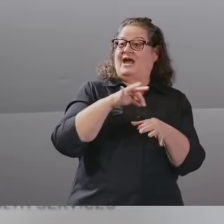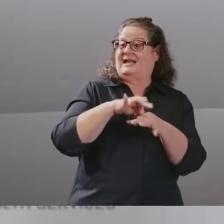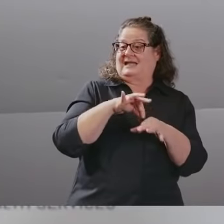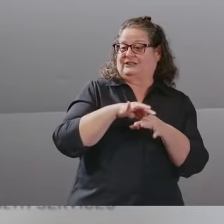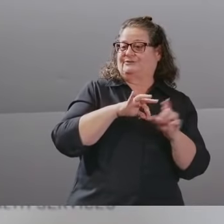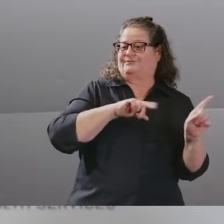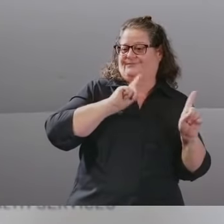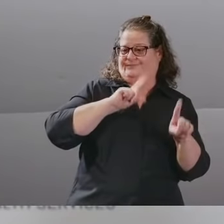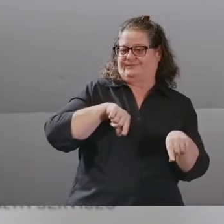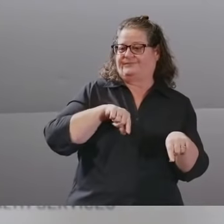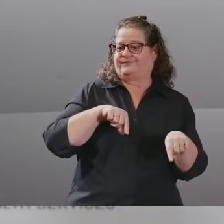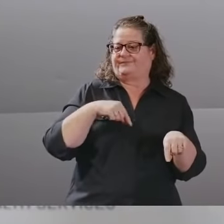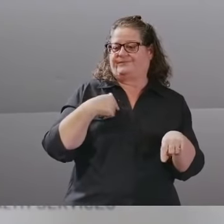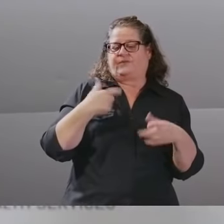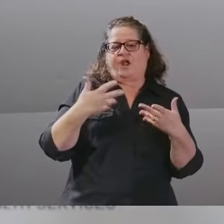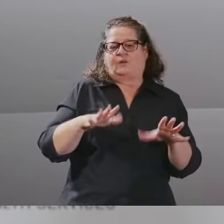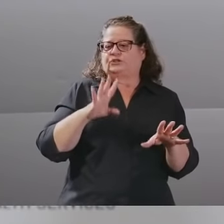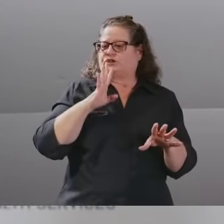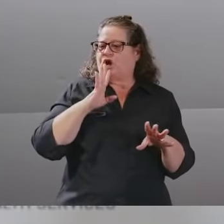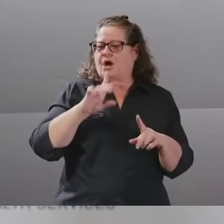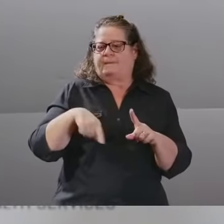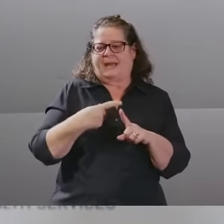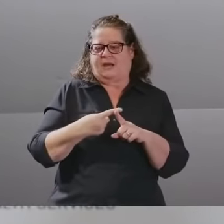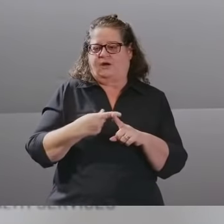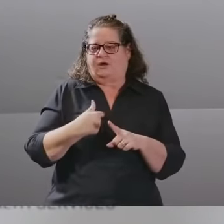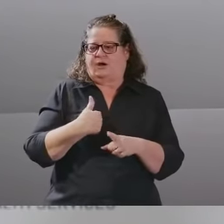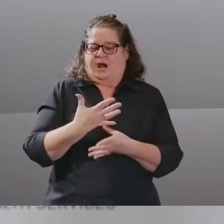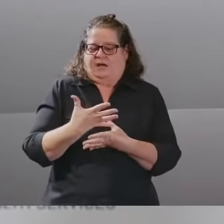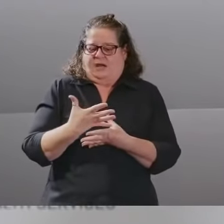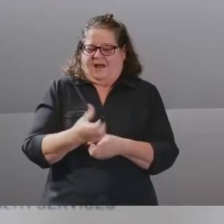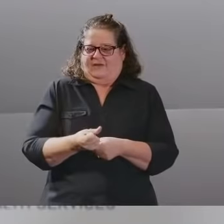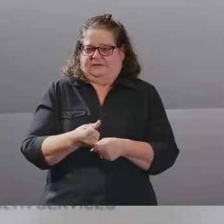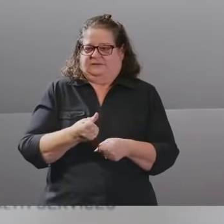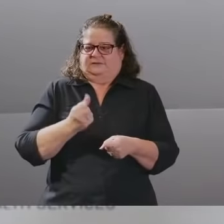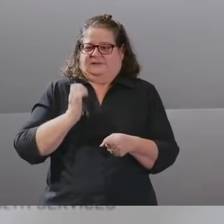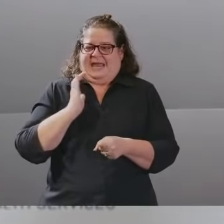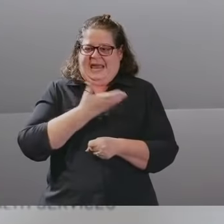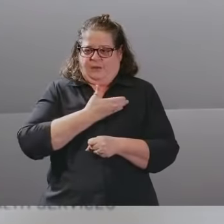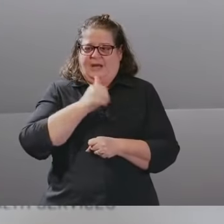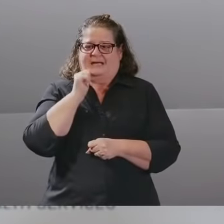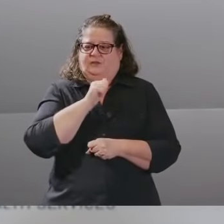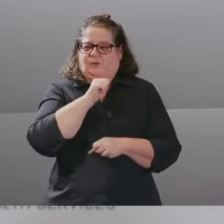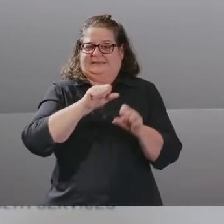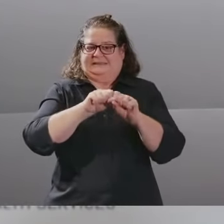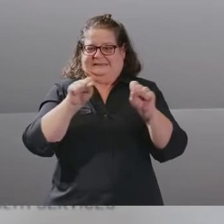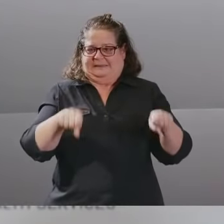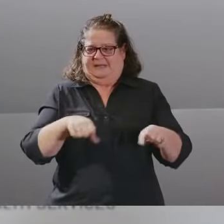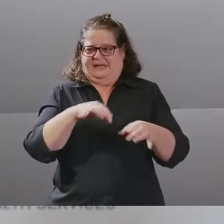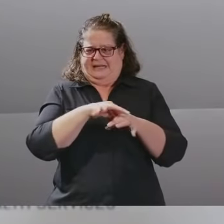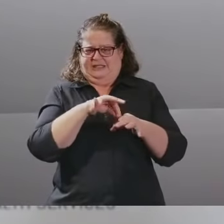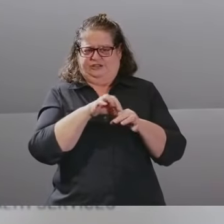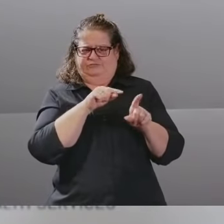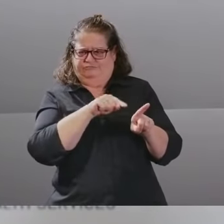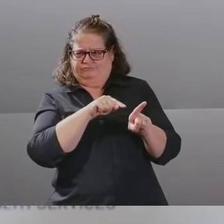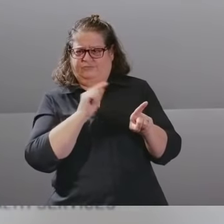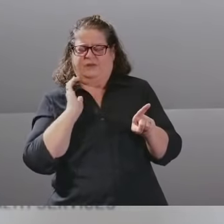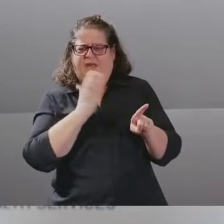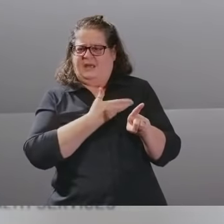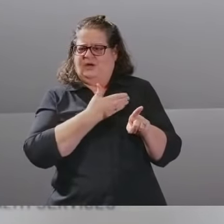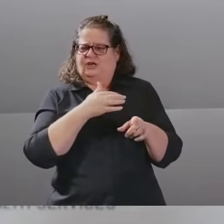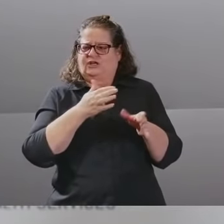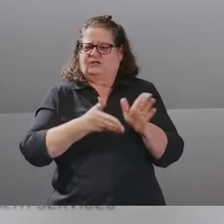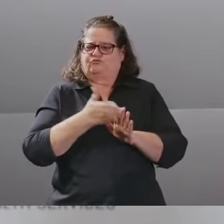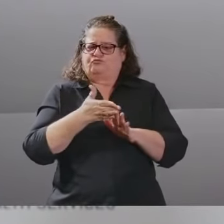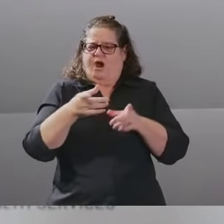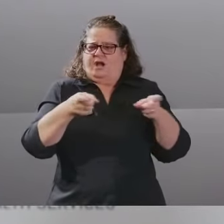in Arizona's election system. I think we do elections well in Arizona, and I think we are a good government state, and